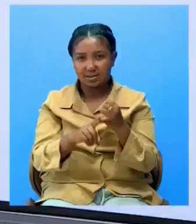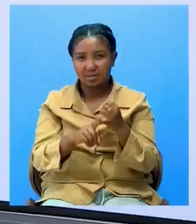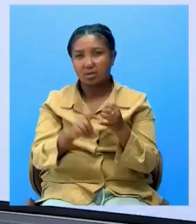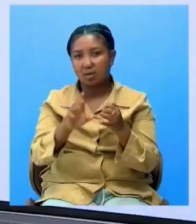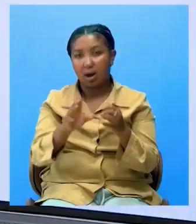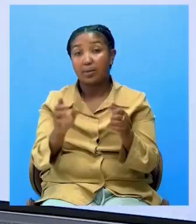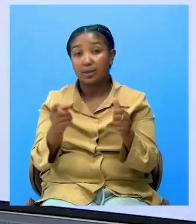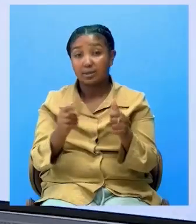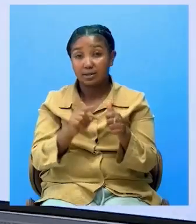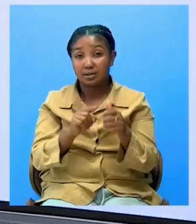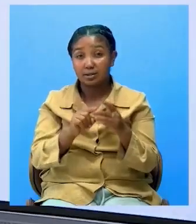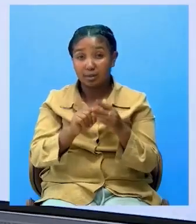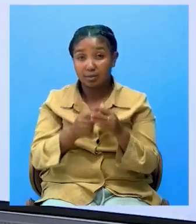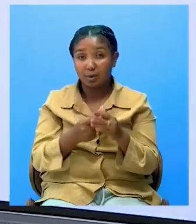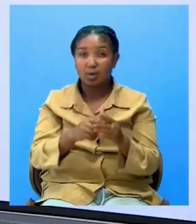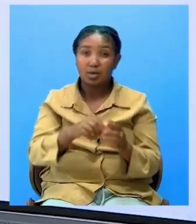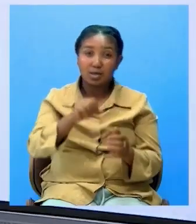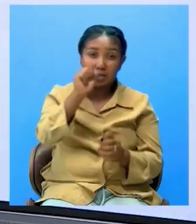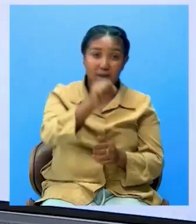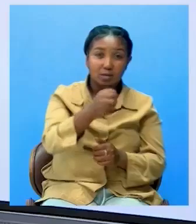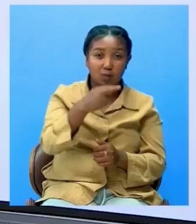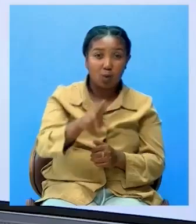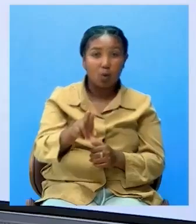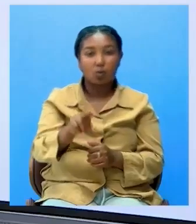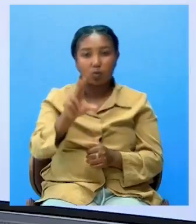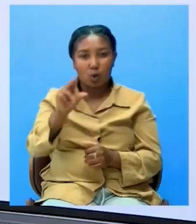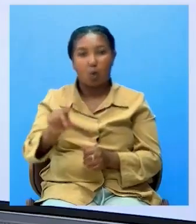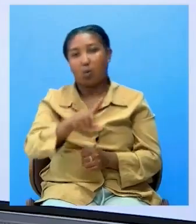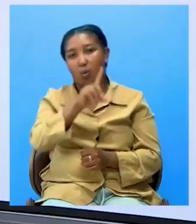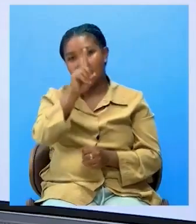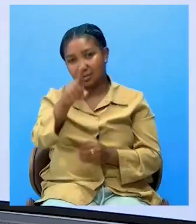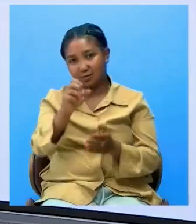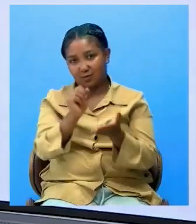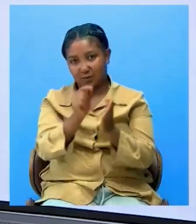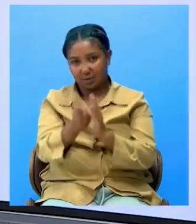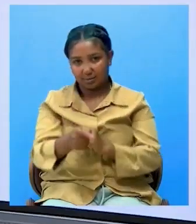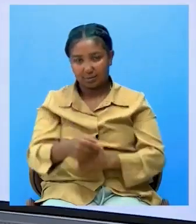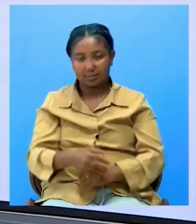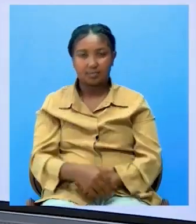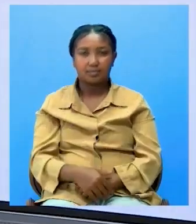at the beginning of yes or no question. For example,